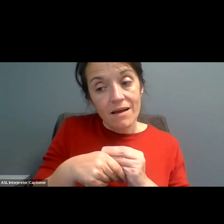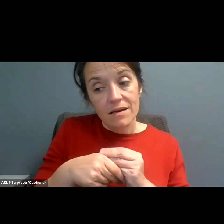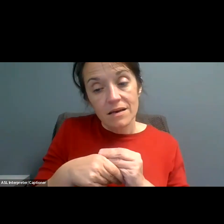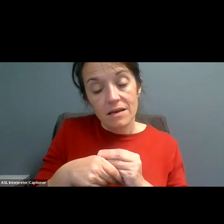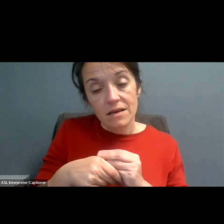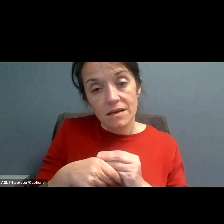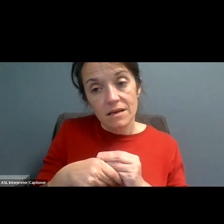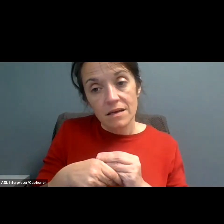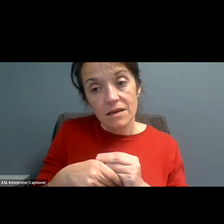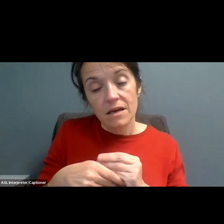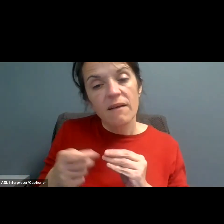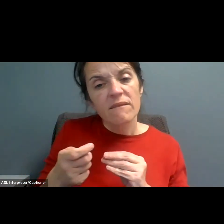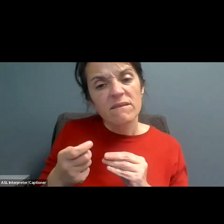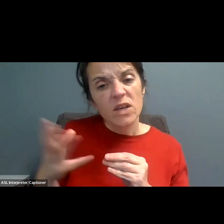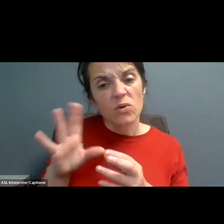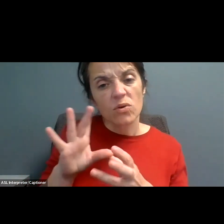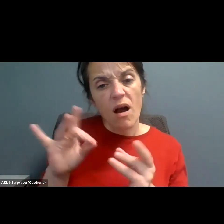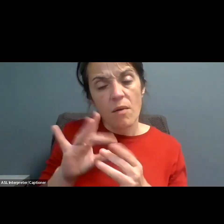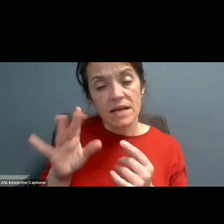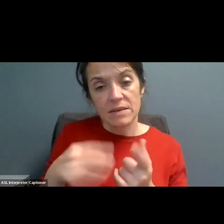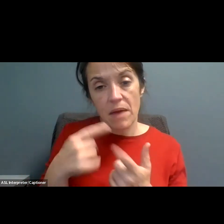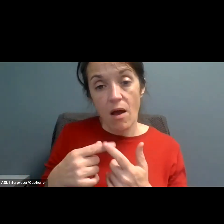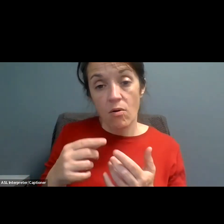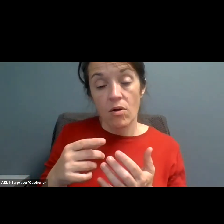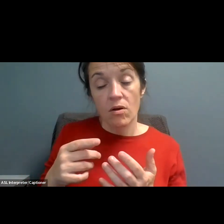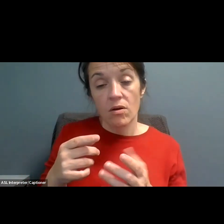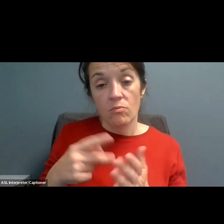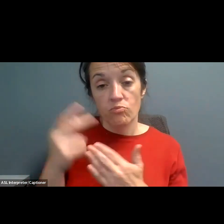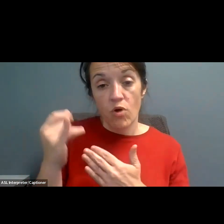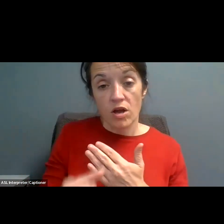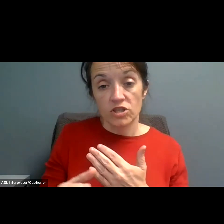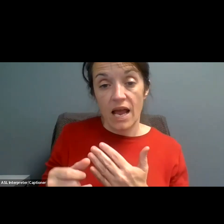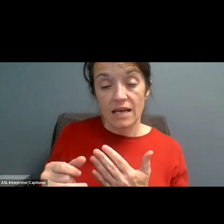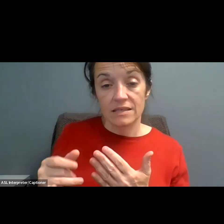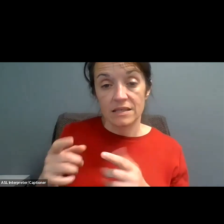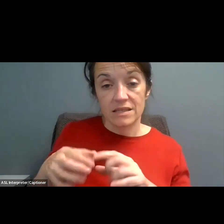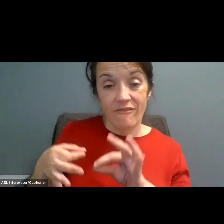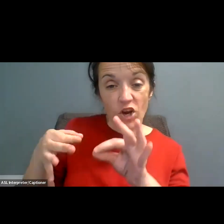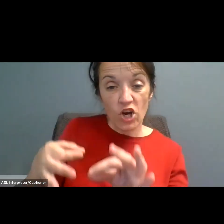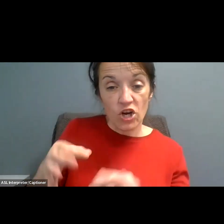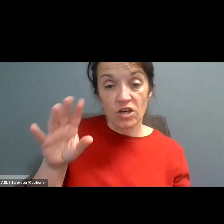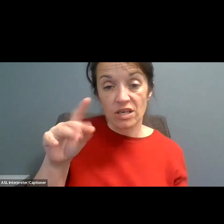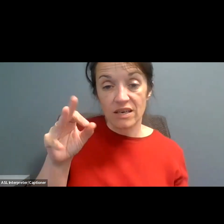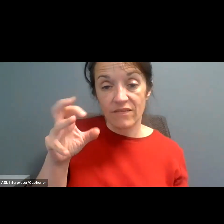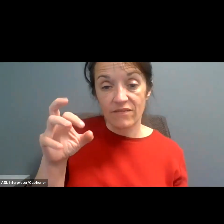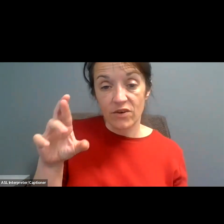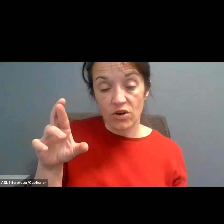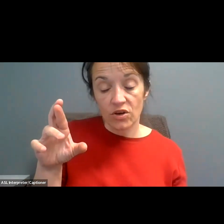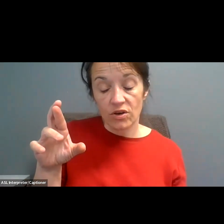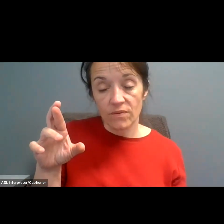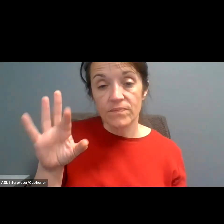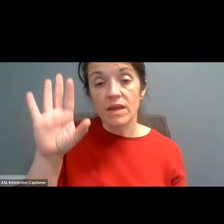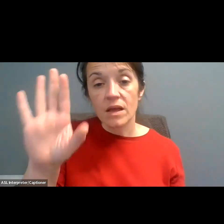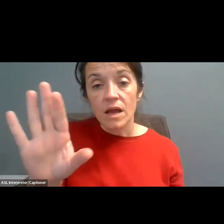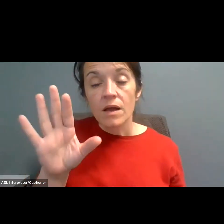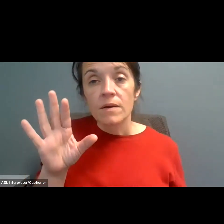about comments for projects that are deferred. Also at the top of the list, because it will make life so much easier if a quick